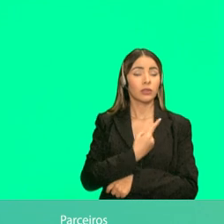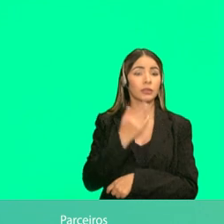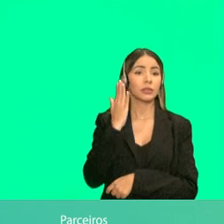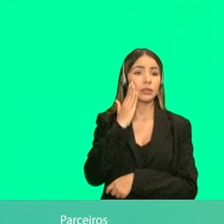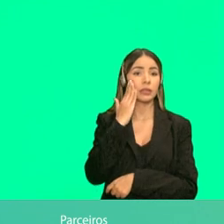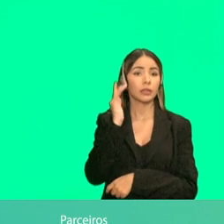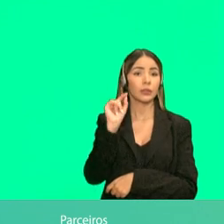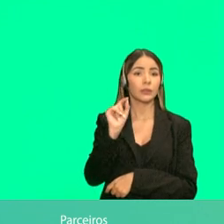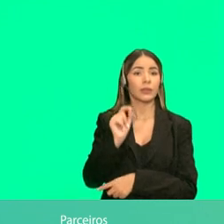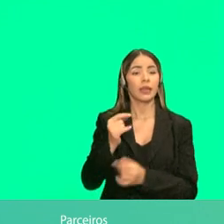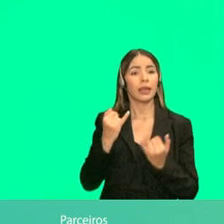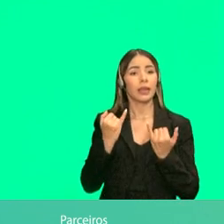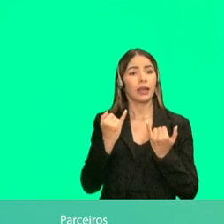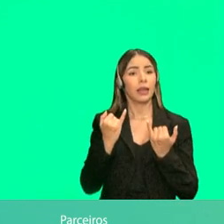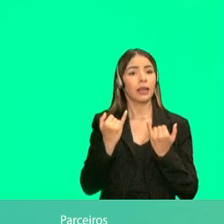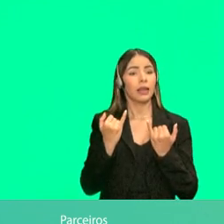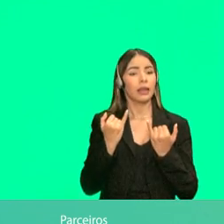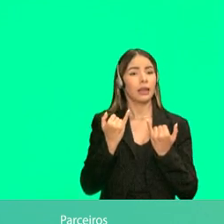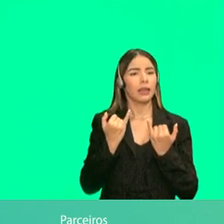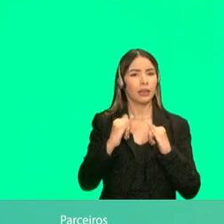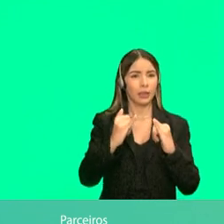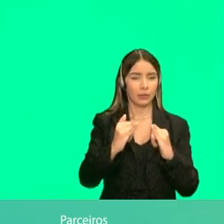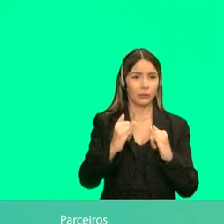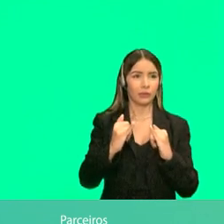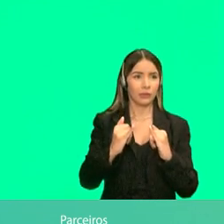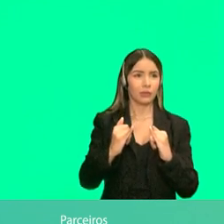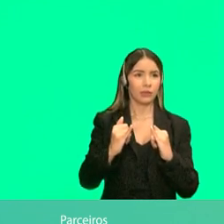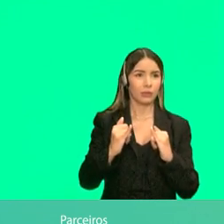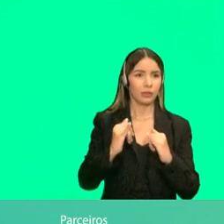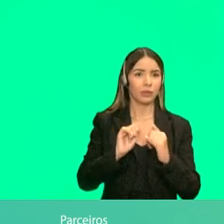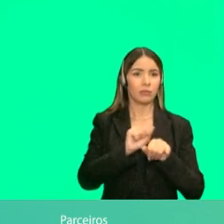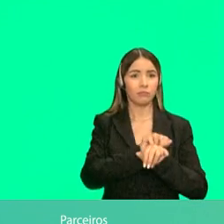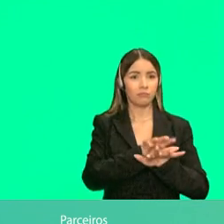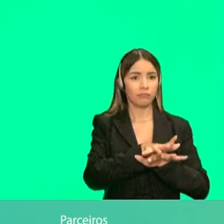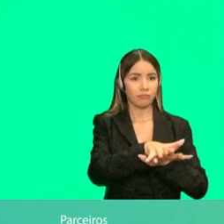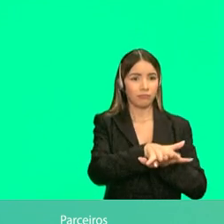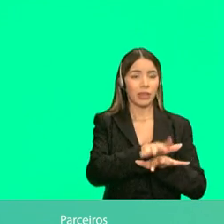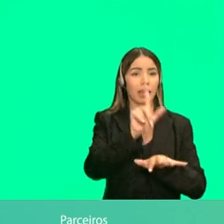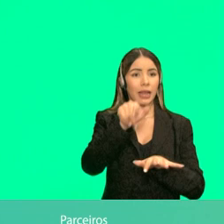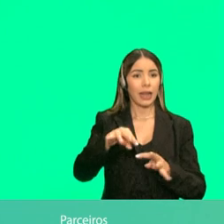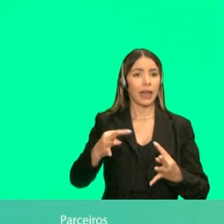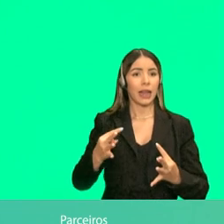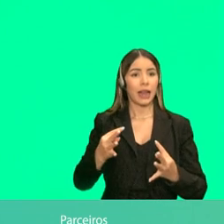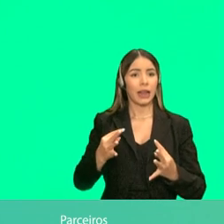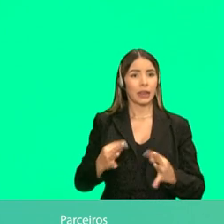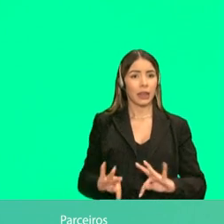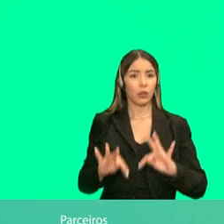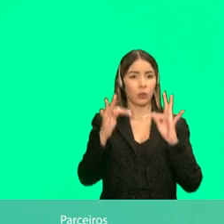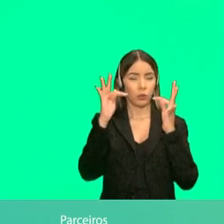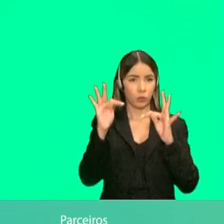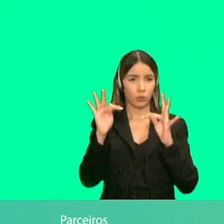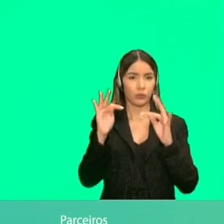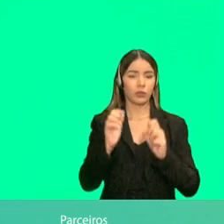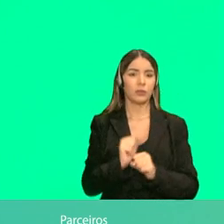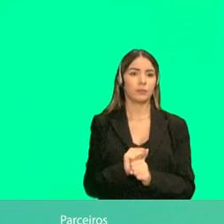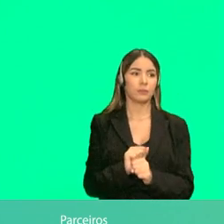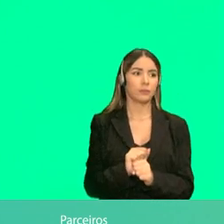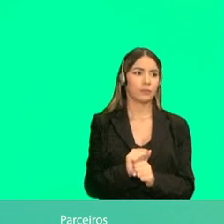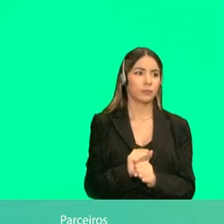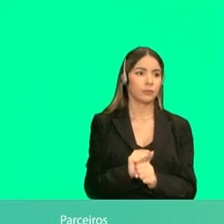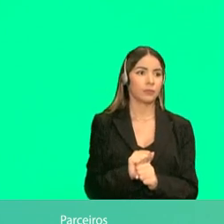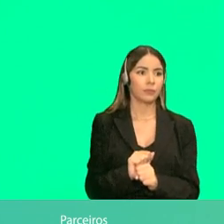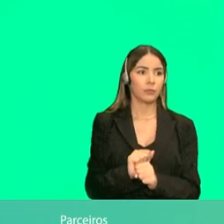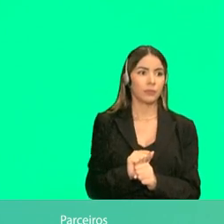regional option for our better results. I have a video of